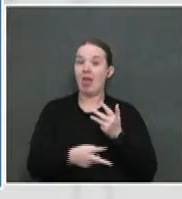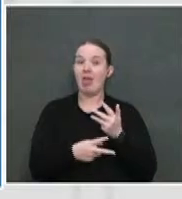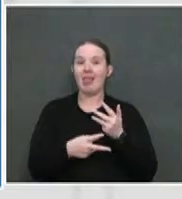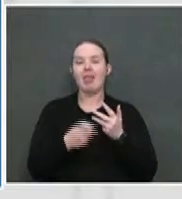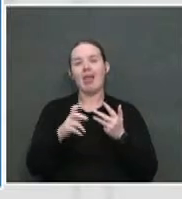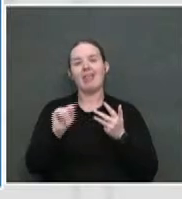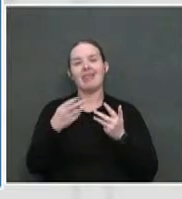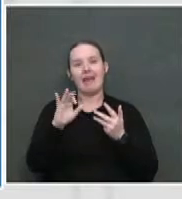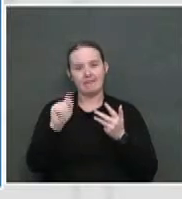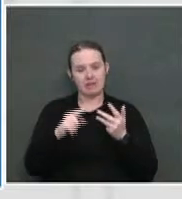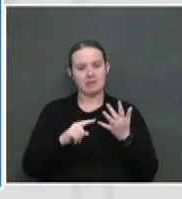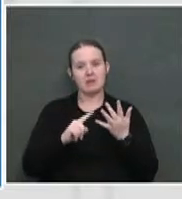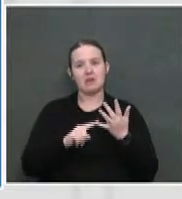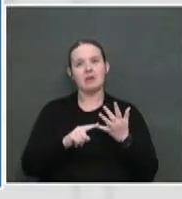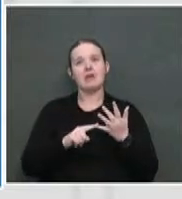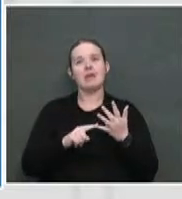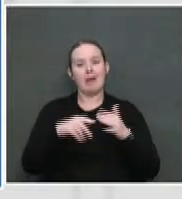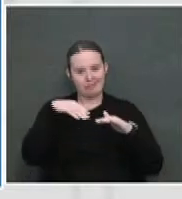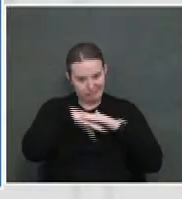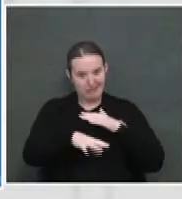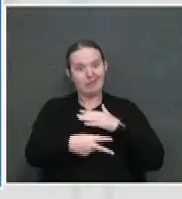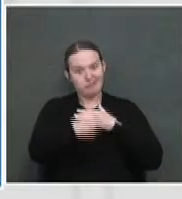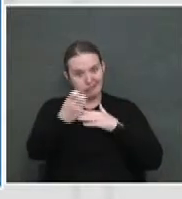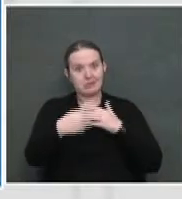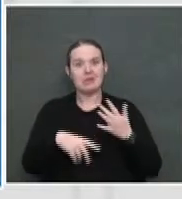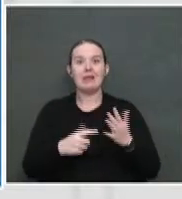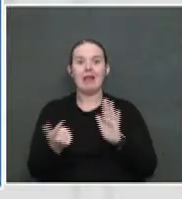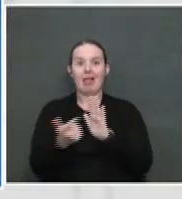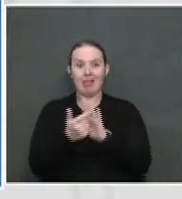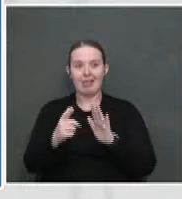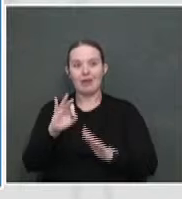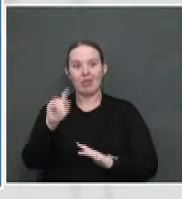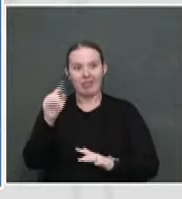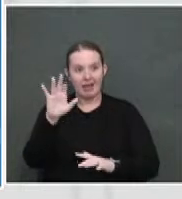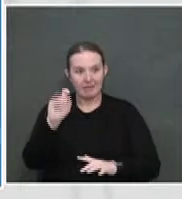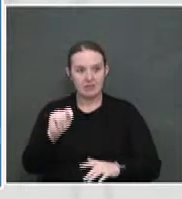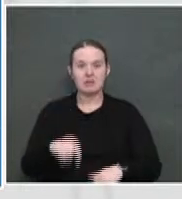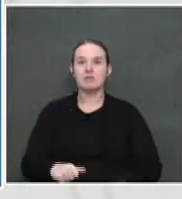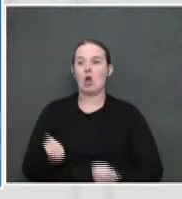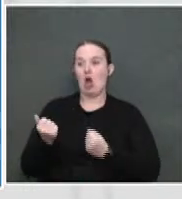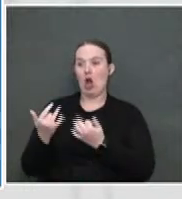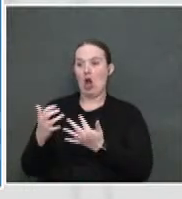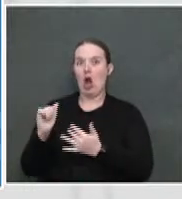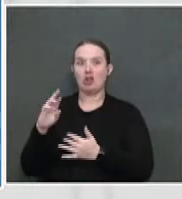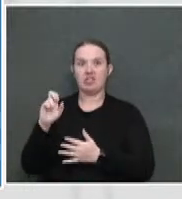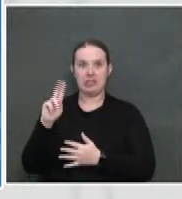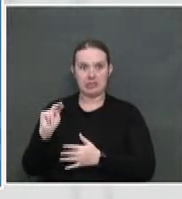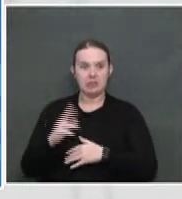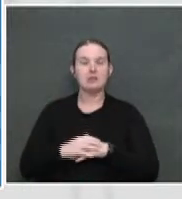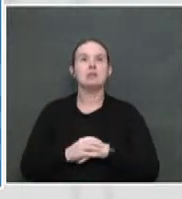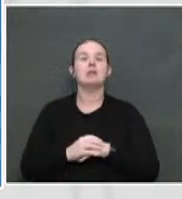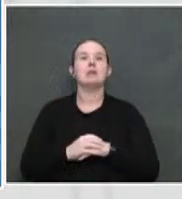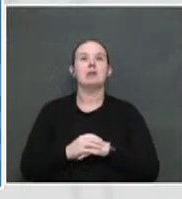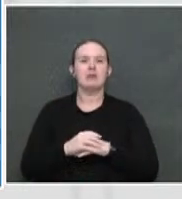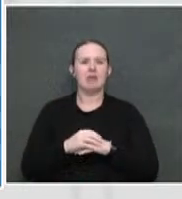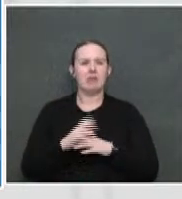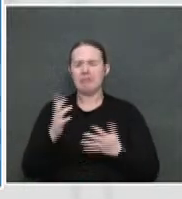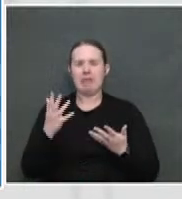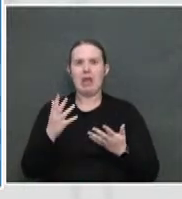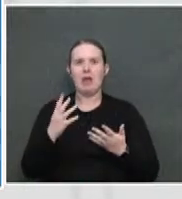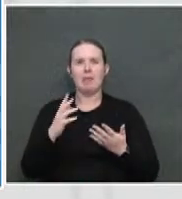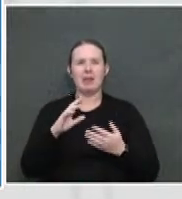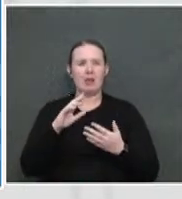theft, burglary, vehicle theft, arson, and I think I'm leaving one out, but there were